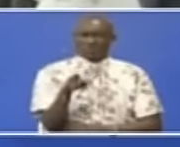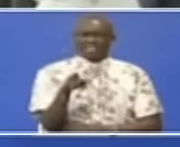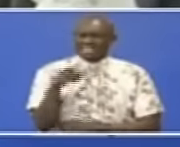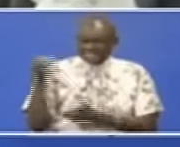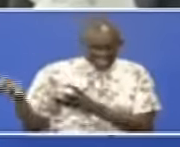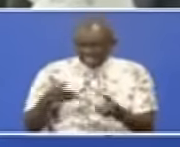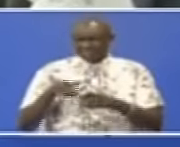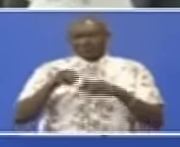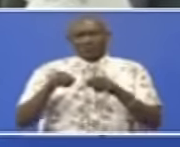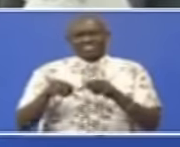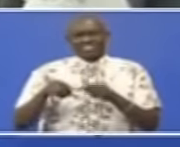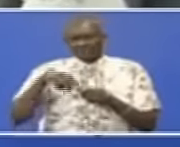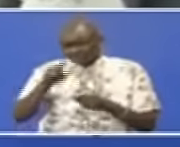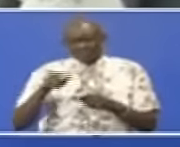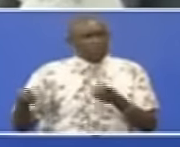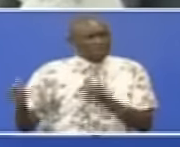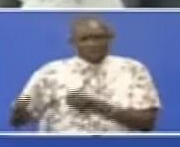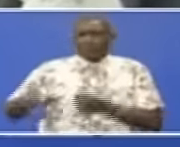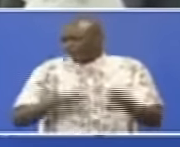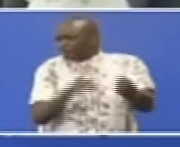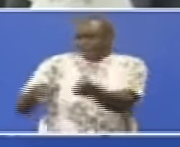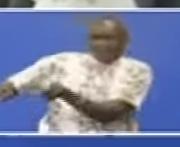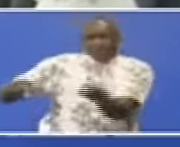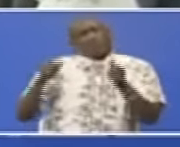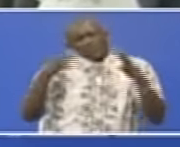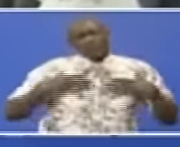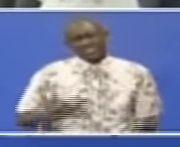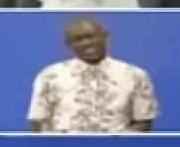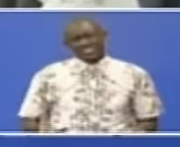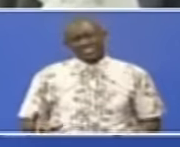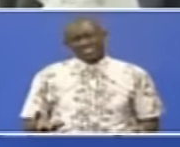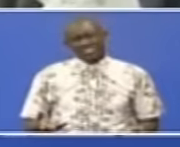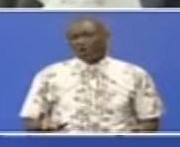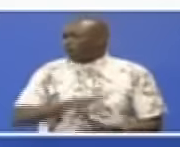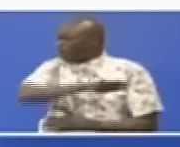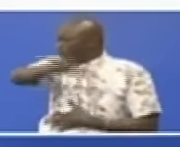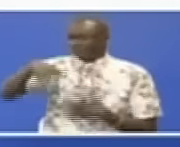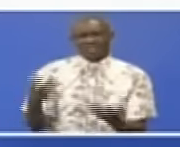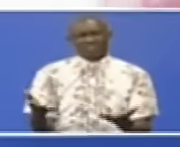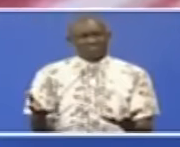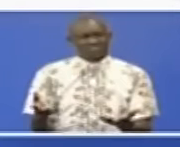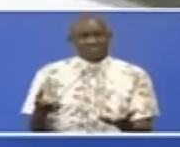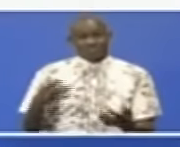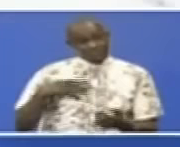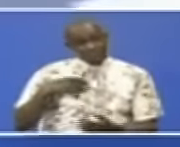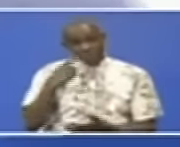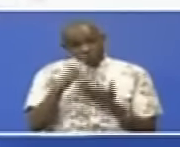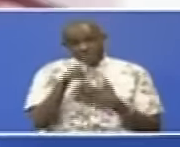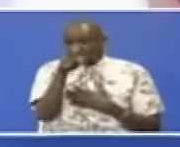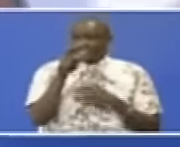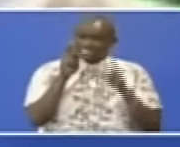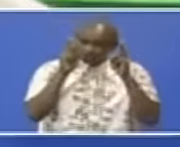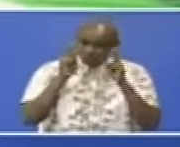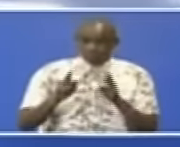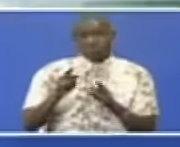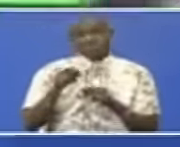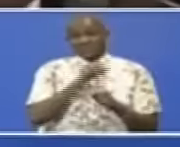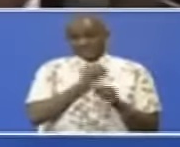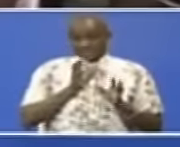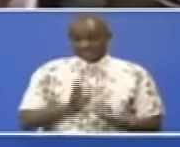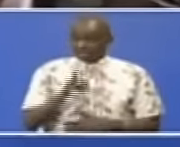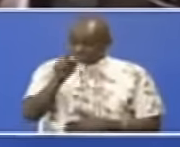carried and to be ran about with all over the compound. Witnesses say Kisumu Senator Professor Anyang